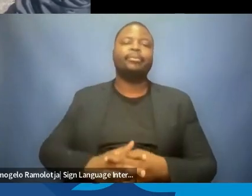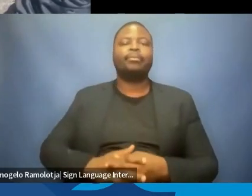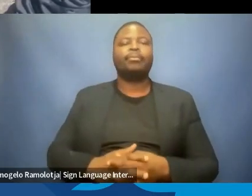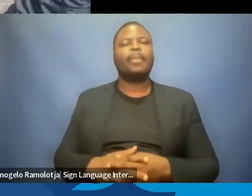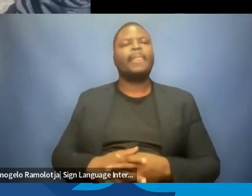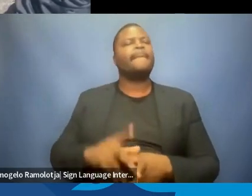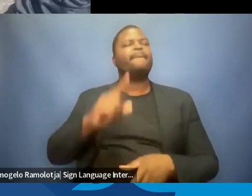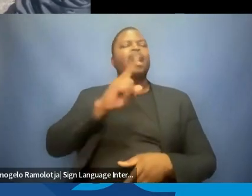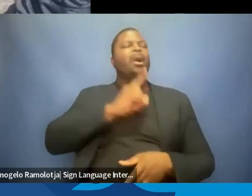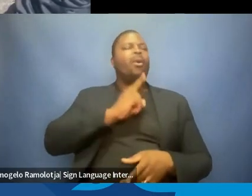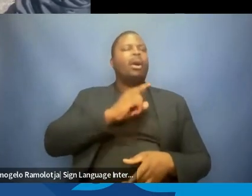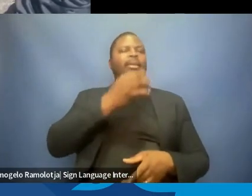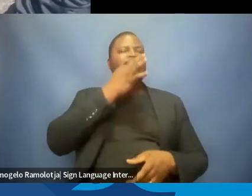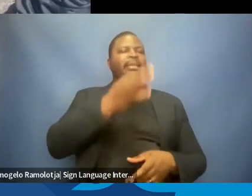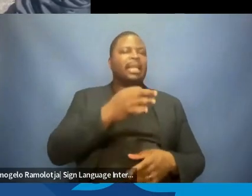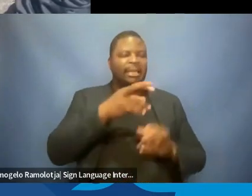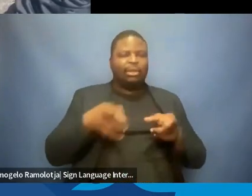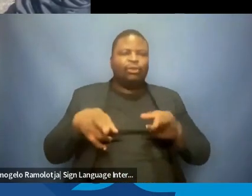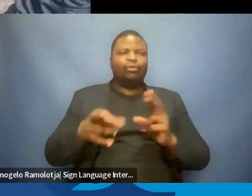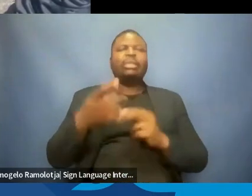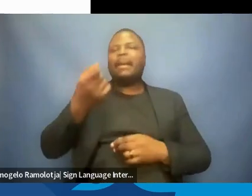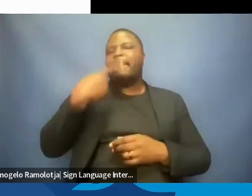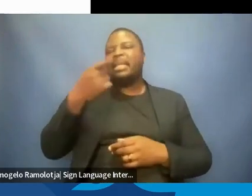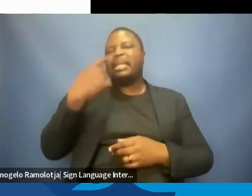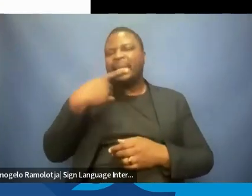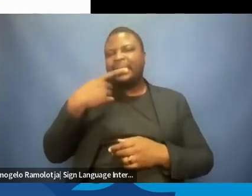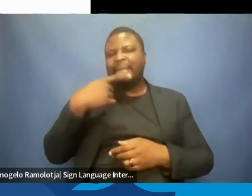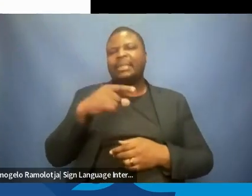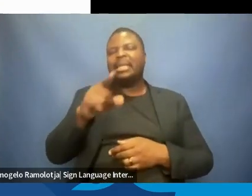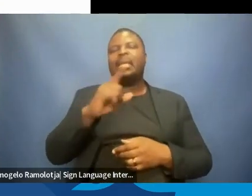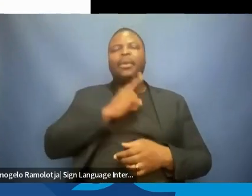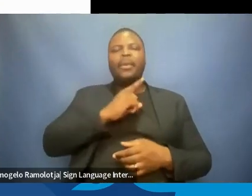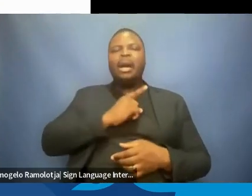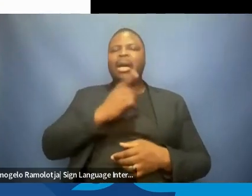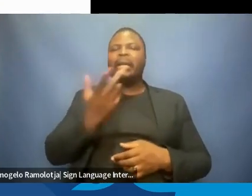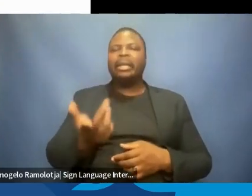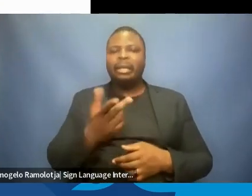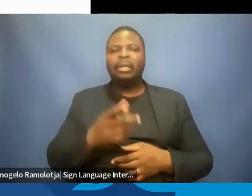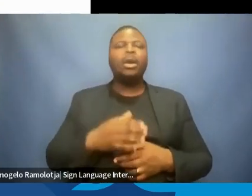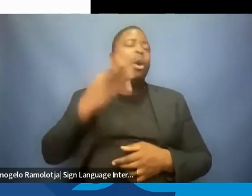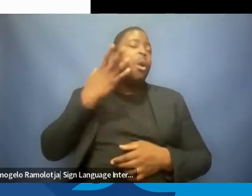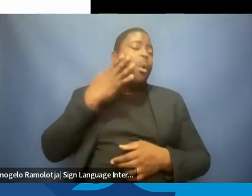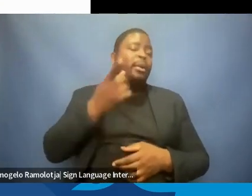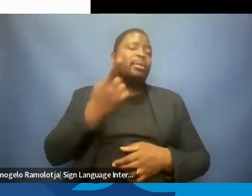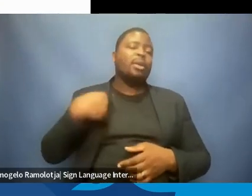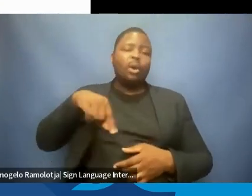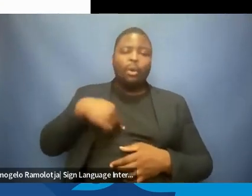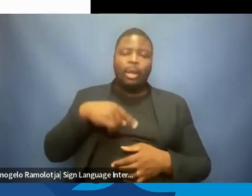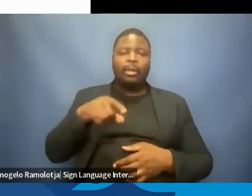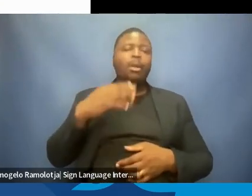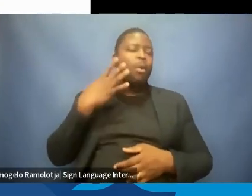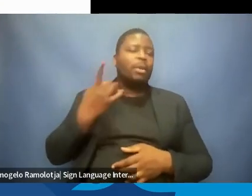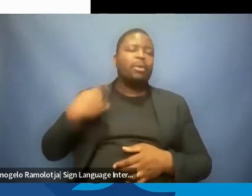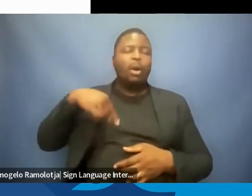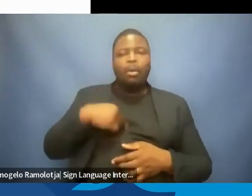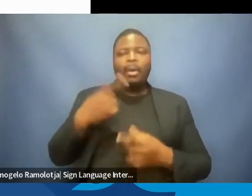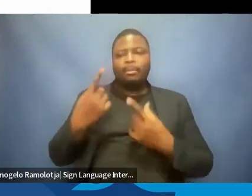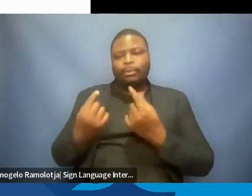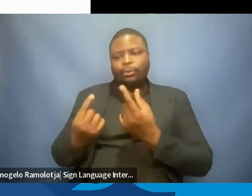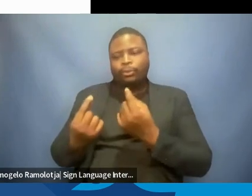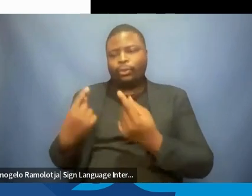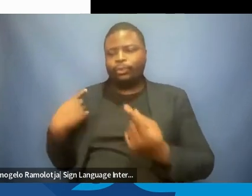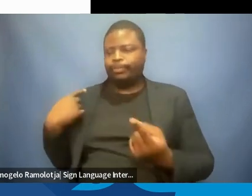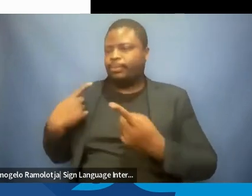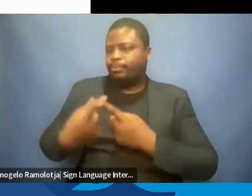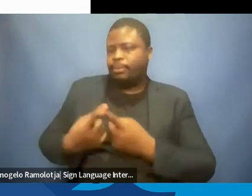obtaining IDs and social grants as well. So the reason I wanted to highlight specifically